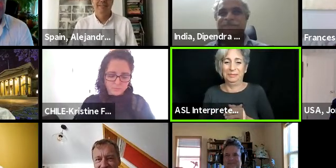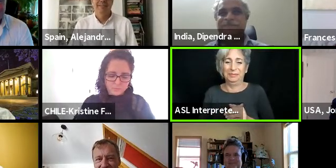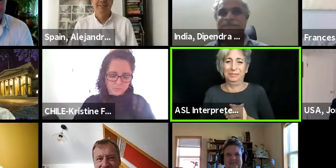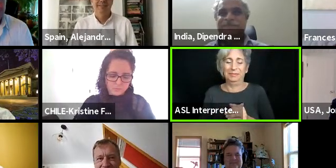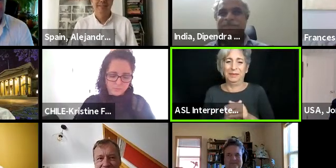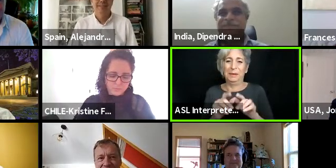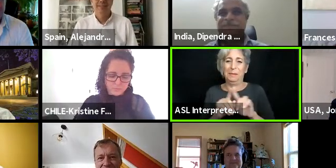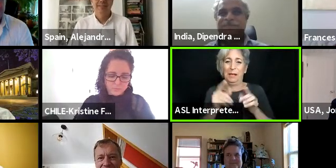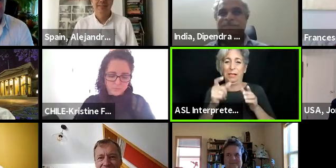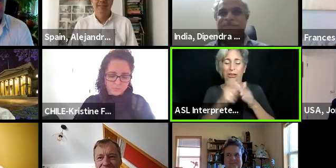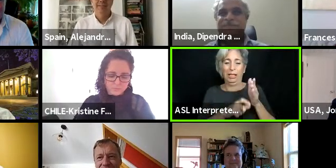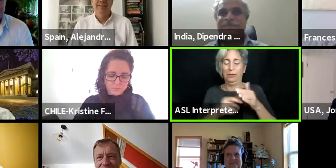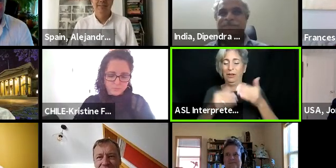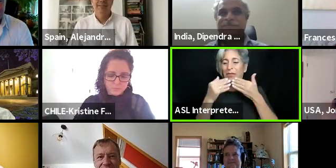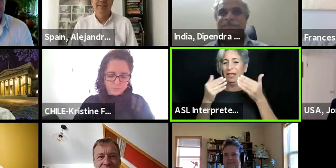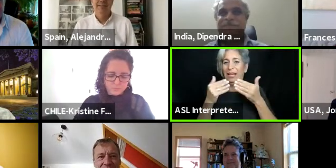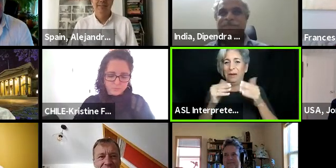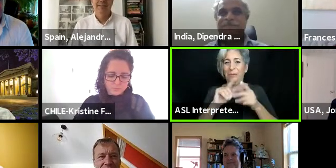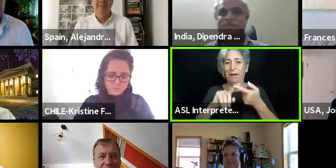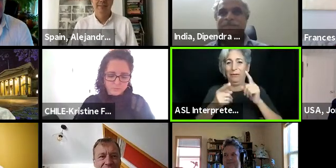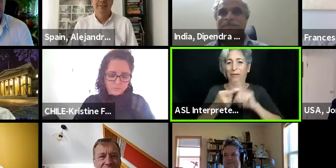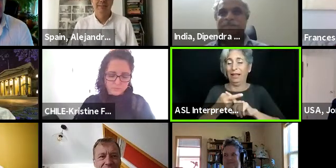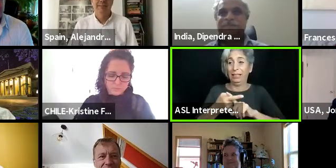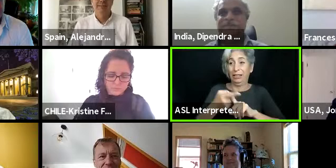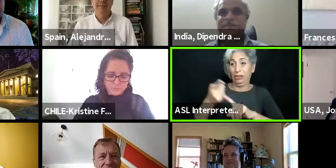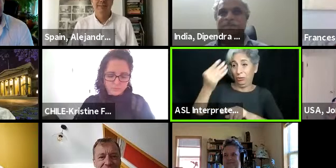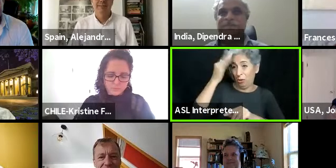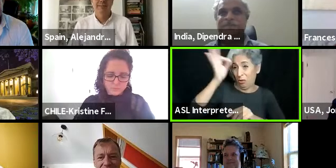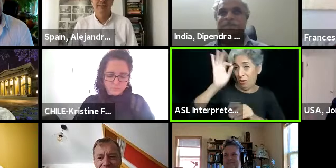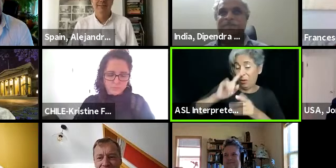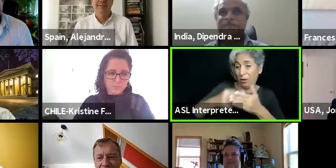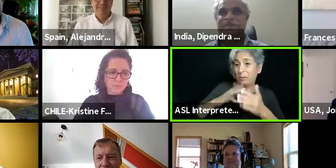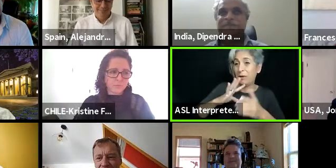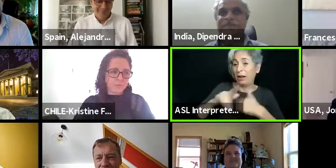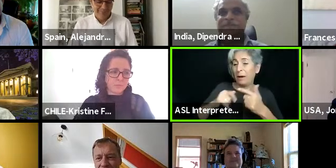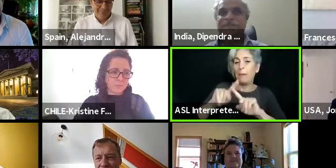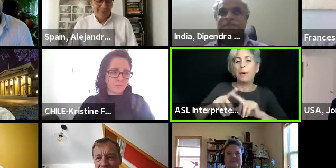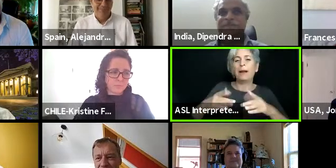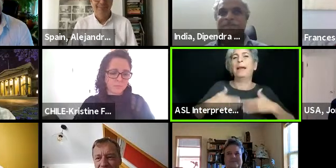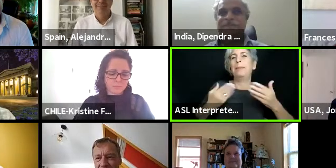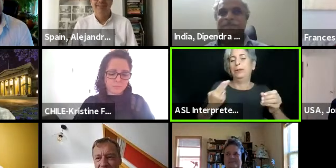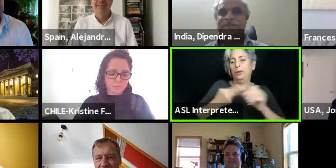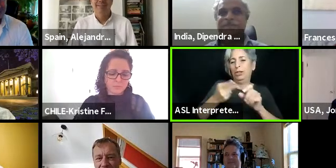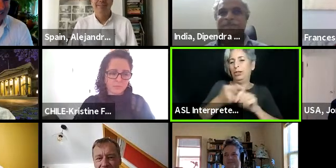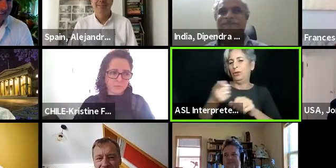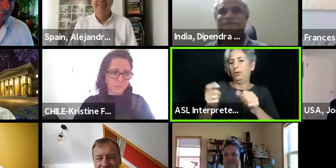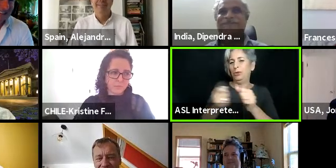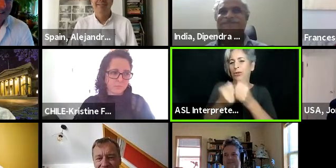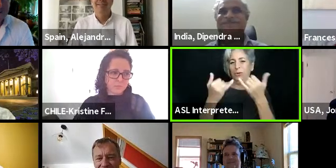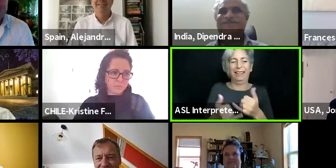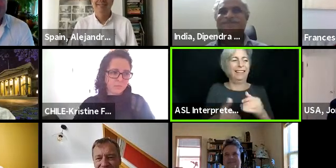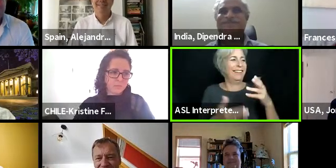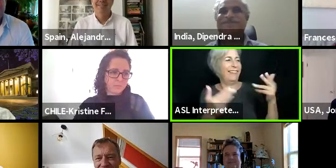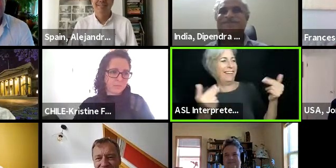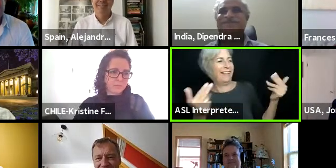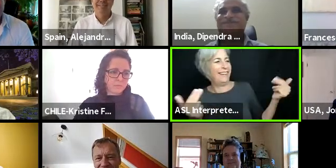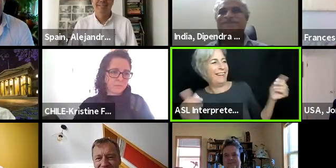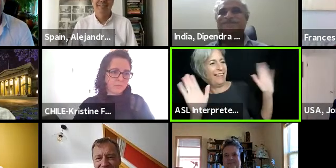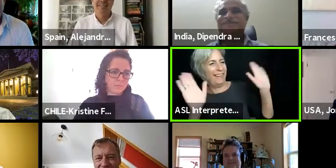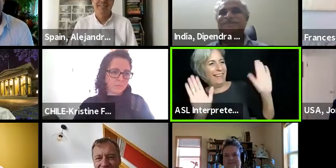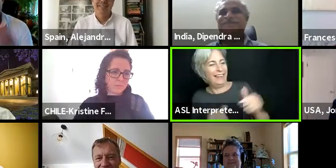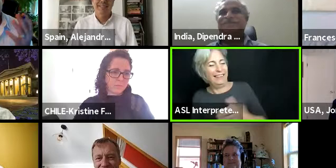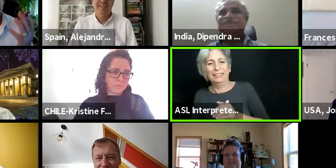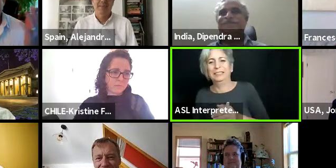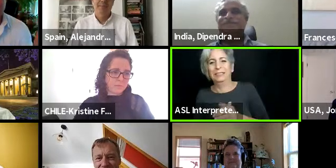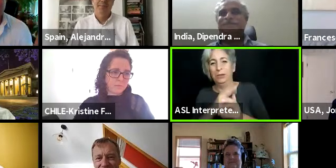who finished chapters, thank you. To my friends who have no idea what I'm talking about, I'm just happy to be here with you today. You have the